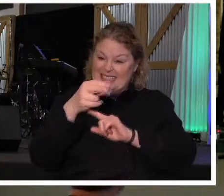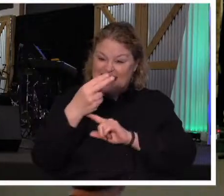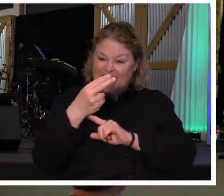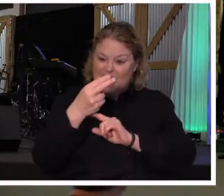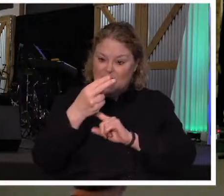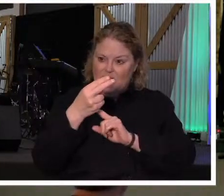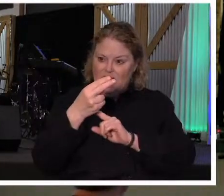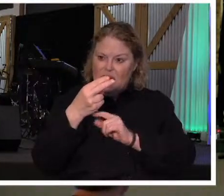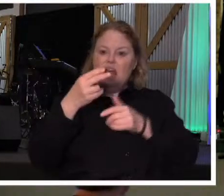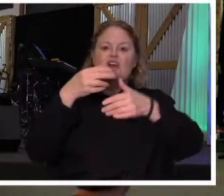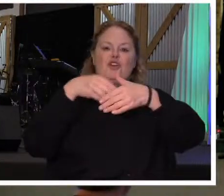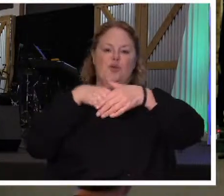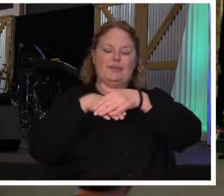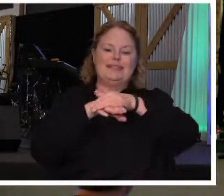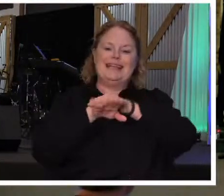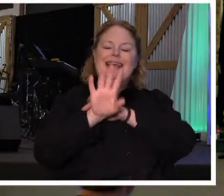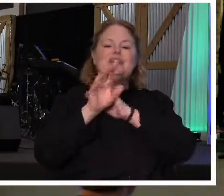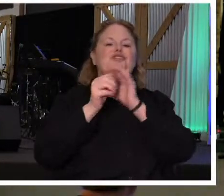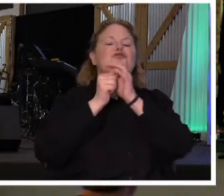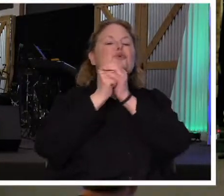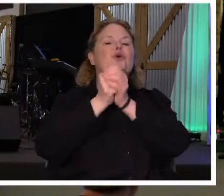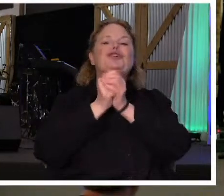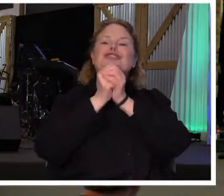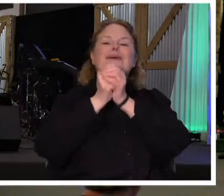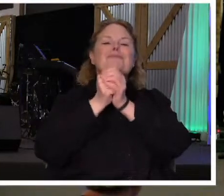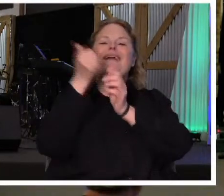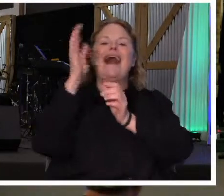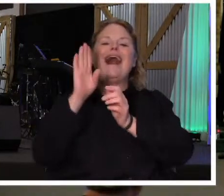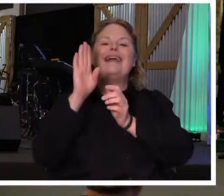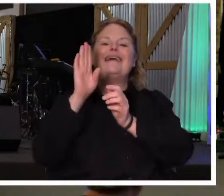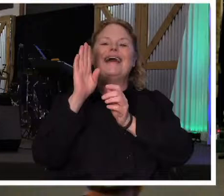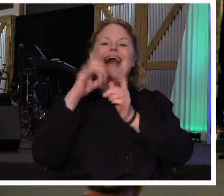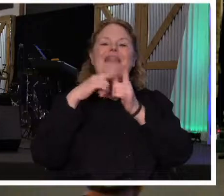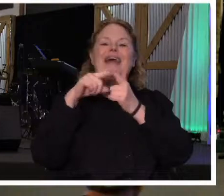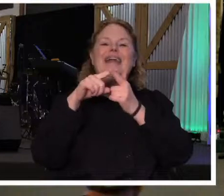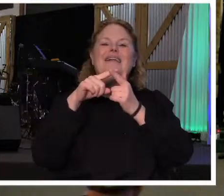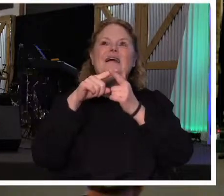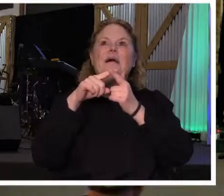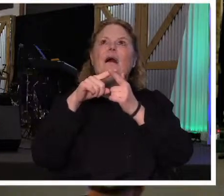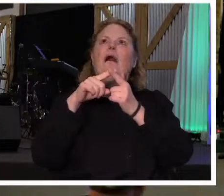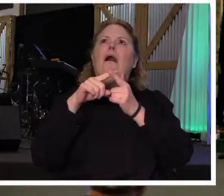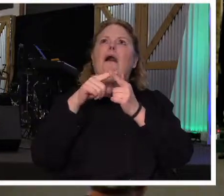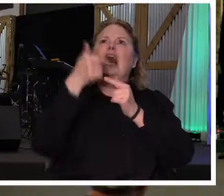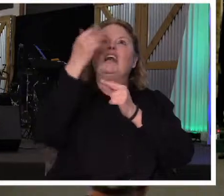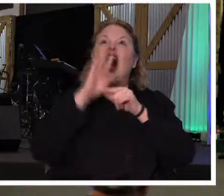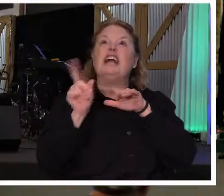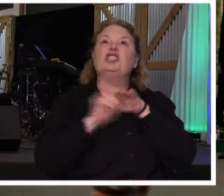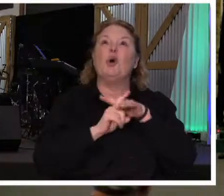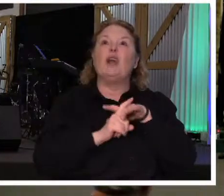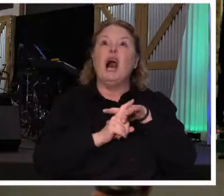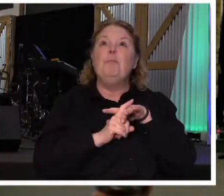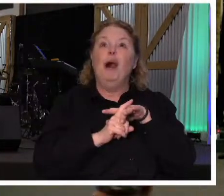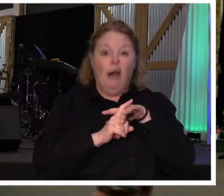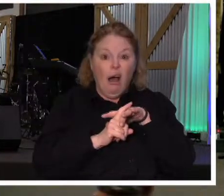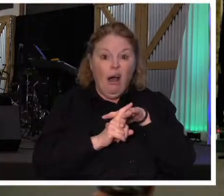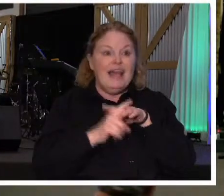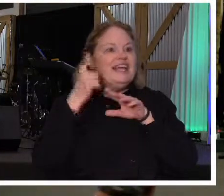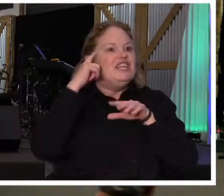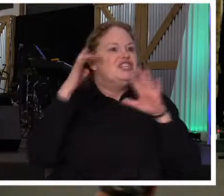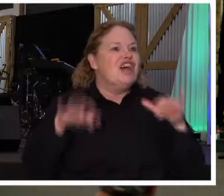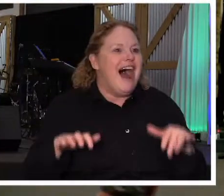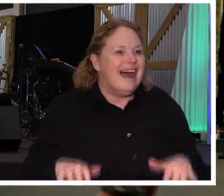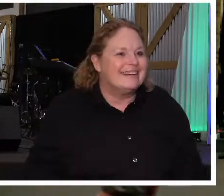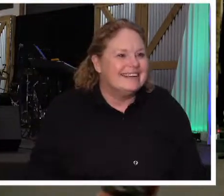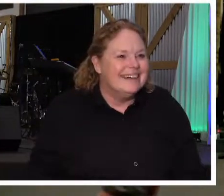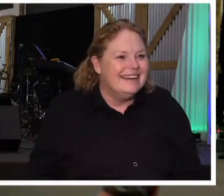goes into a worship service and he is shocked that God showed up. He goes to the temple, and I don't know what he was